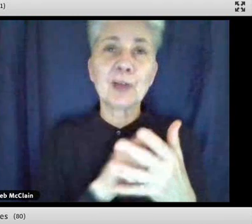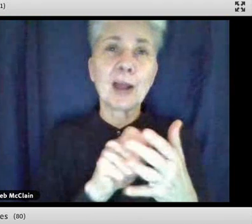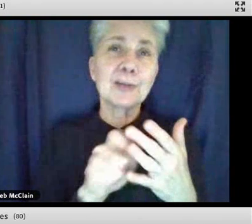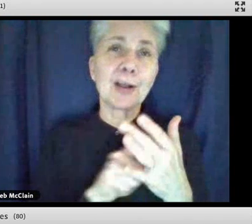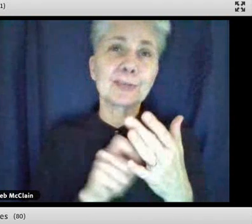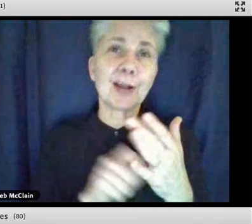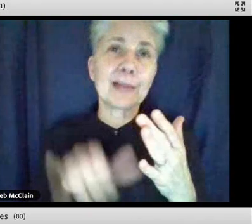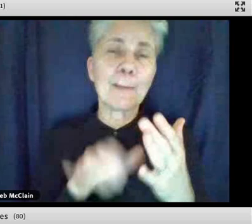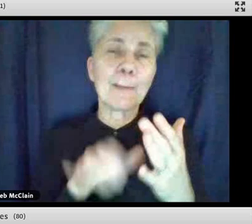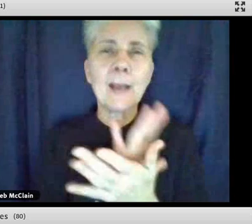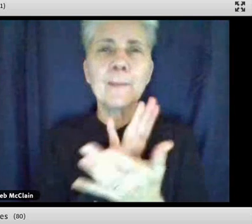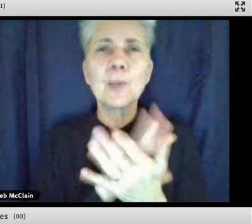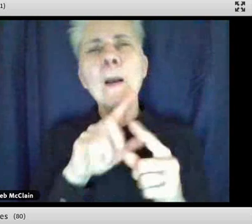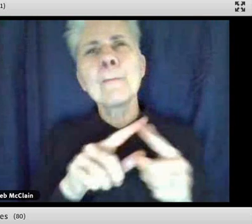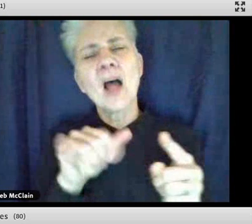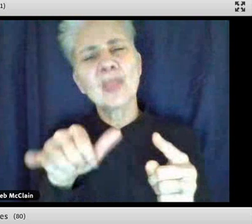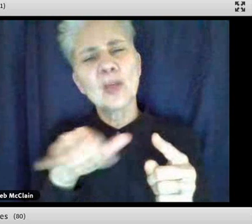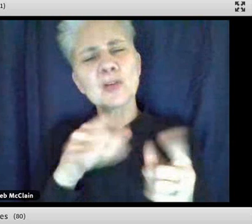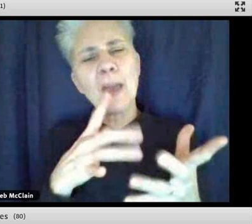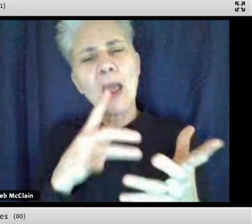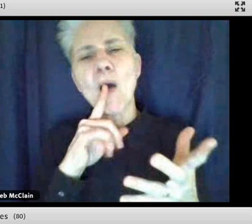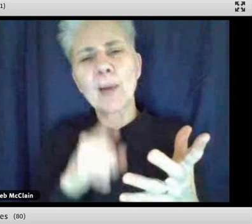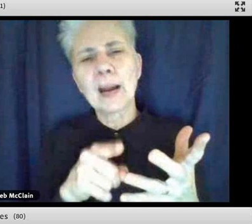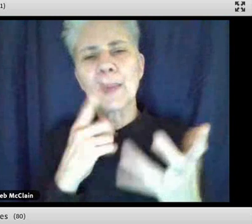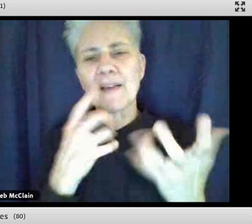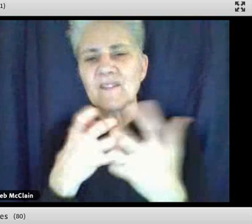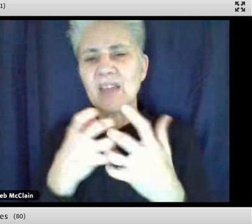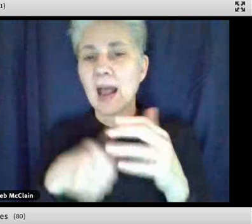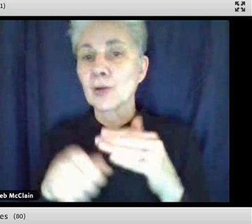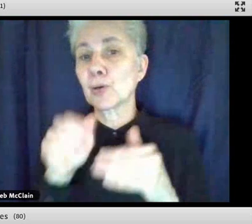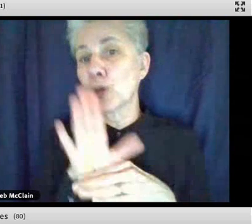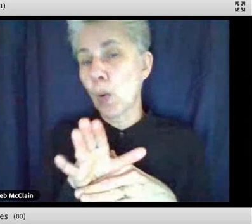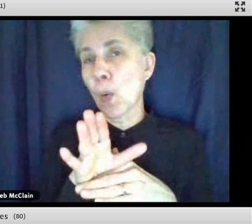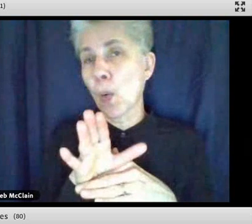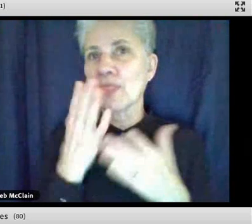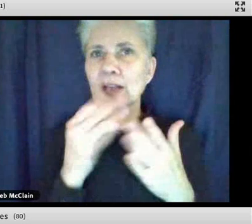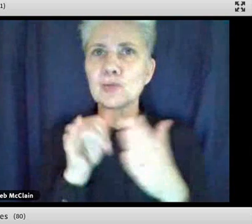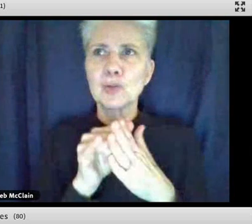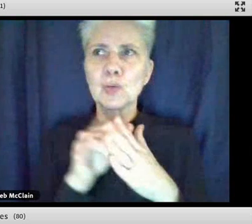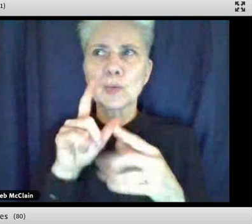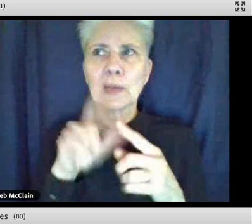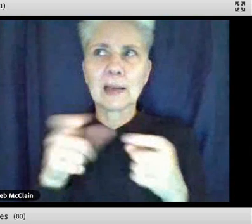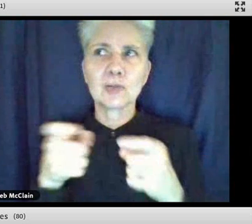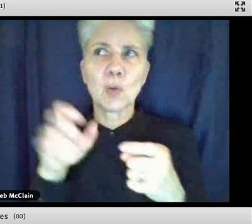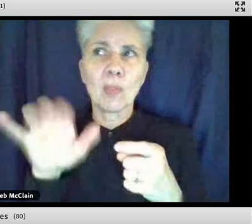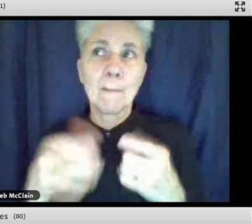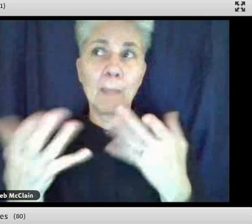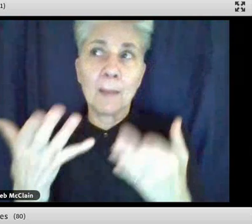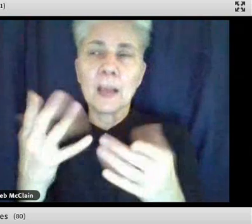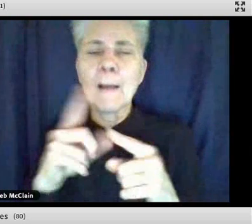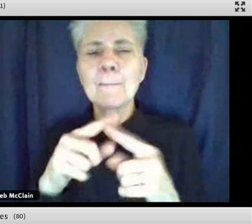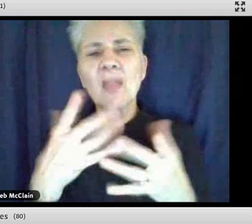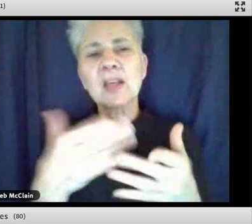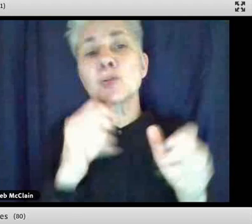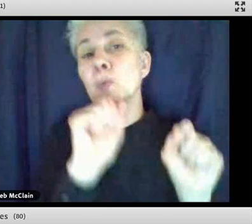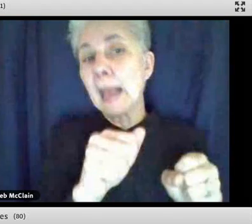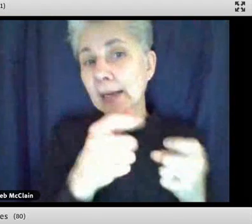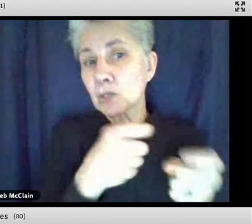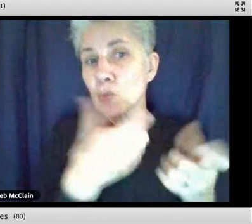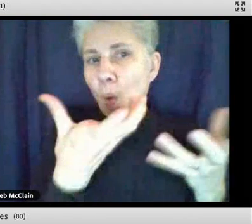paper. Those may already be able to fit under your things you can't control. But the things you can